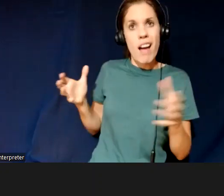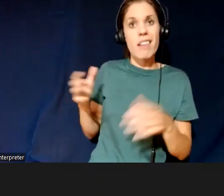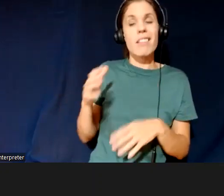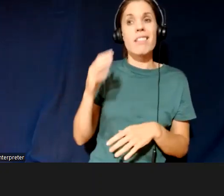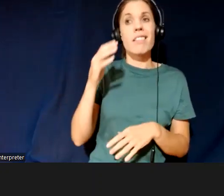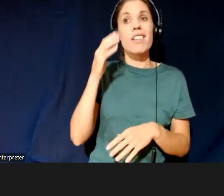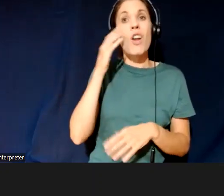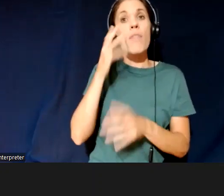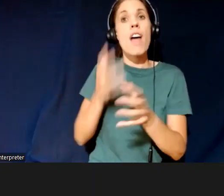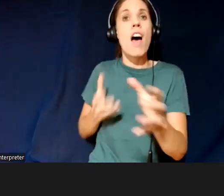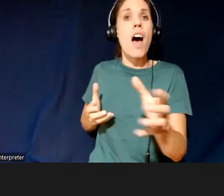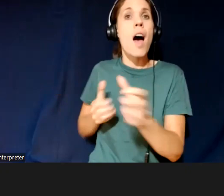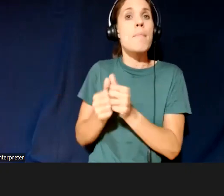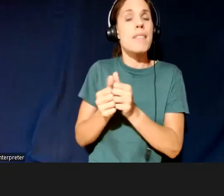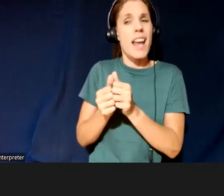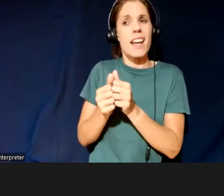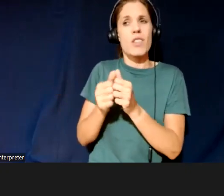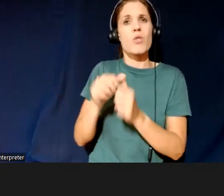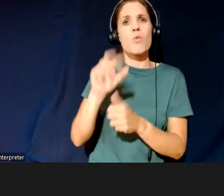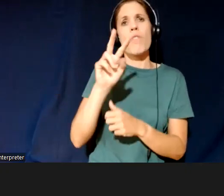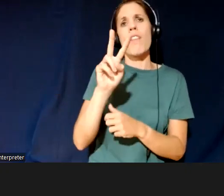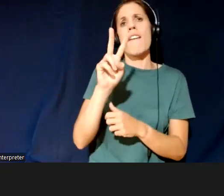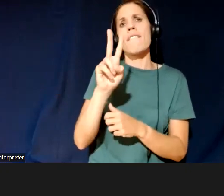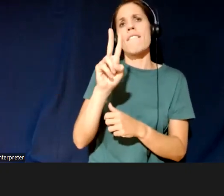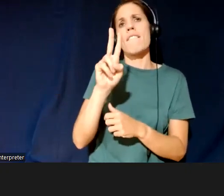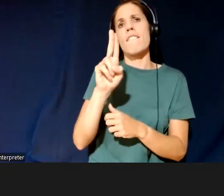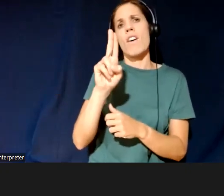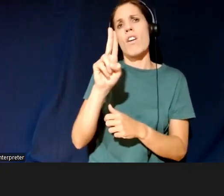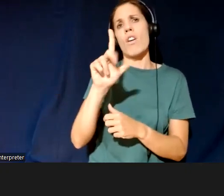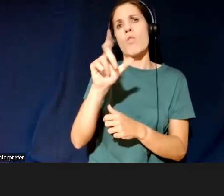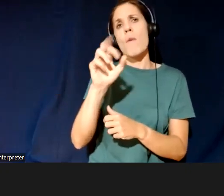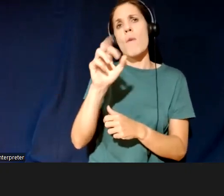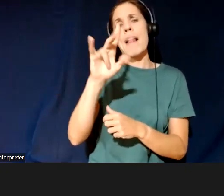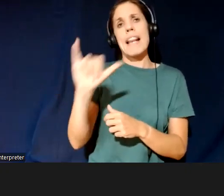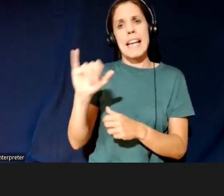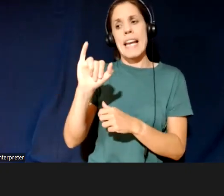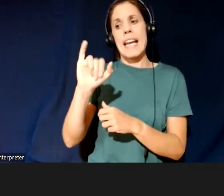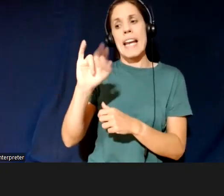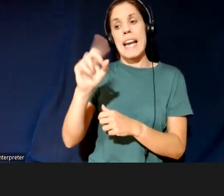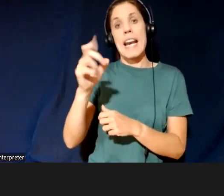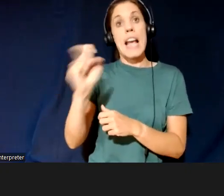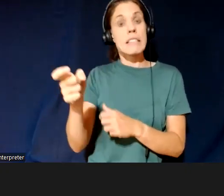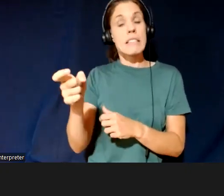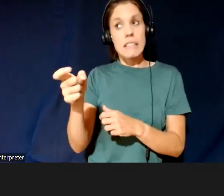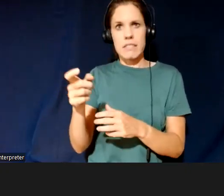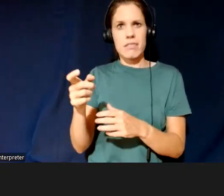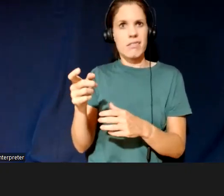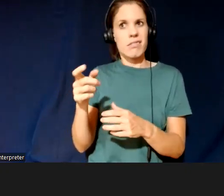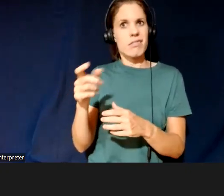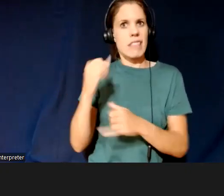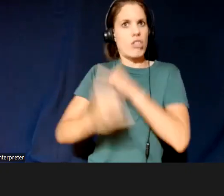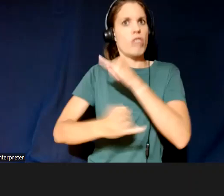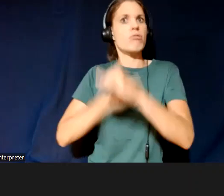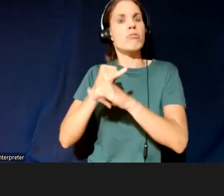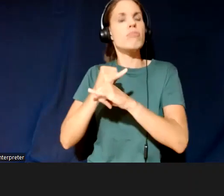Vulnerability Index. And so that has a lot of use outside of the US as well.